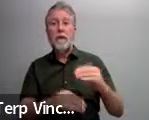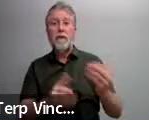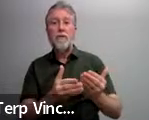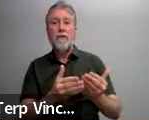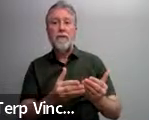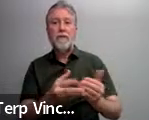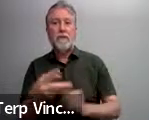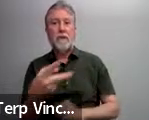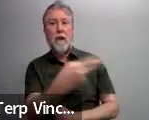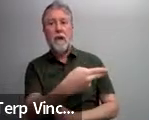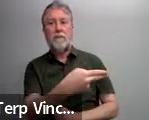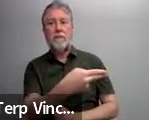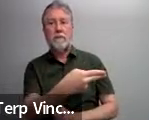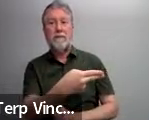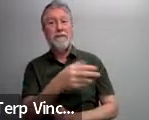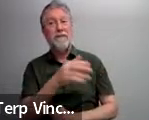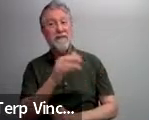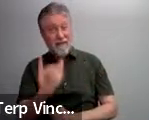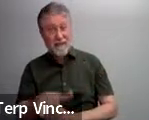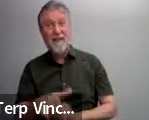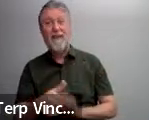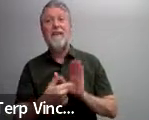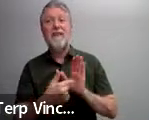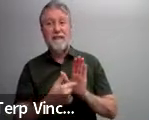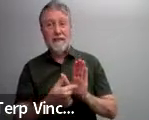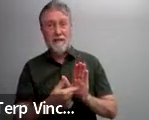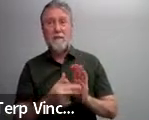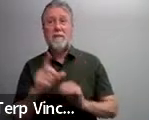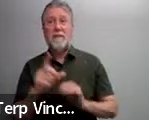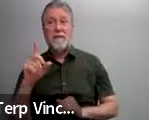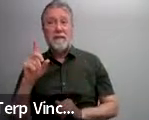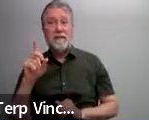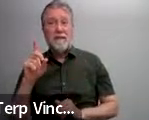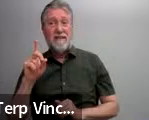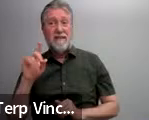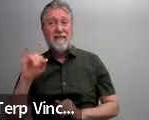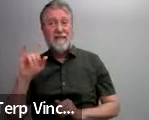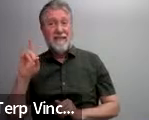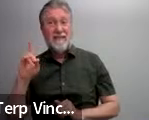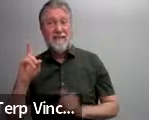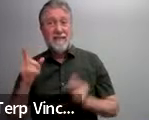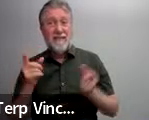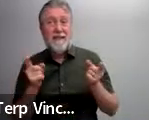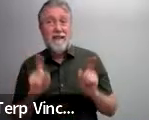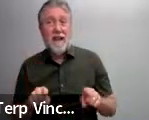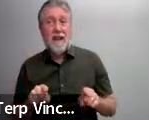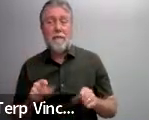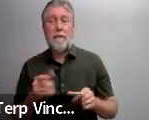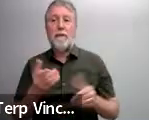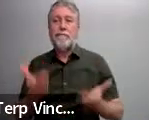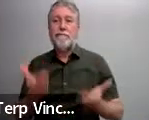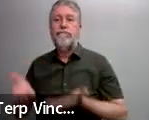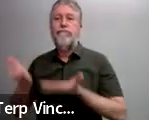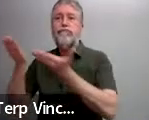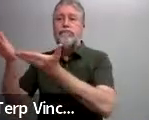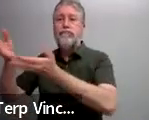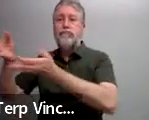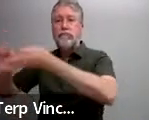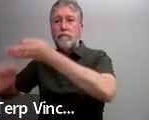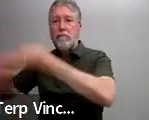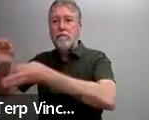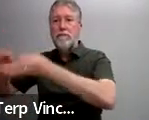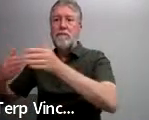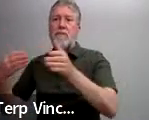And this is an example that has actually been litigated in court. And so